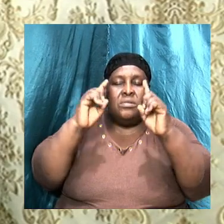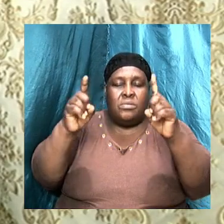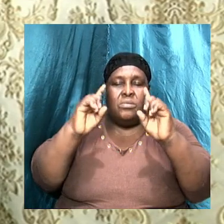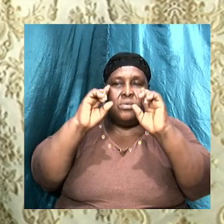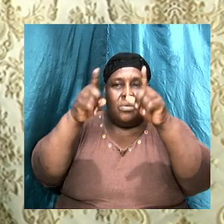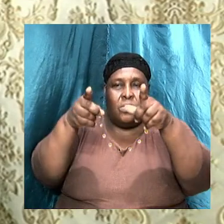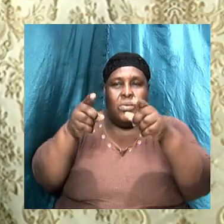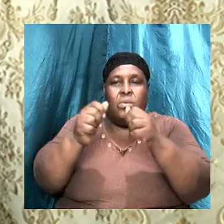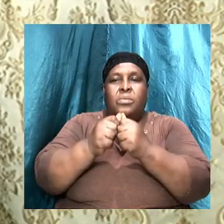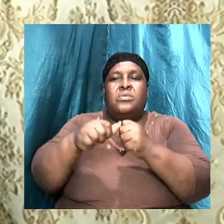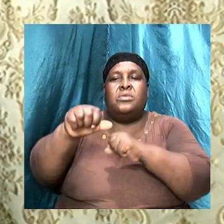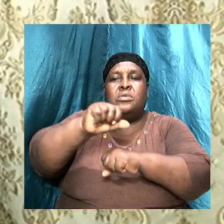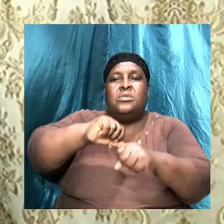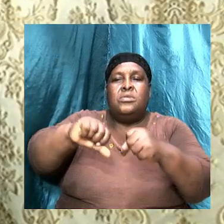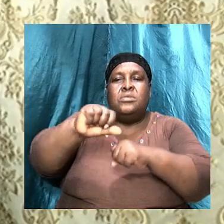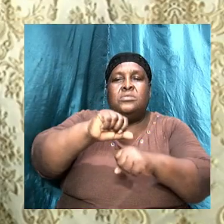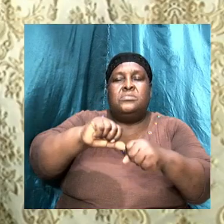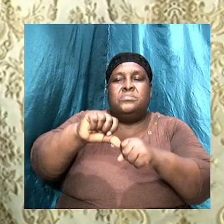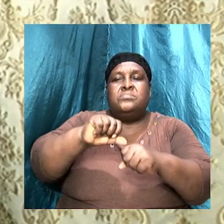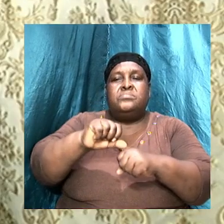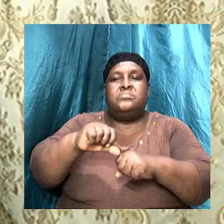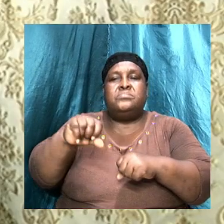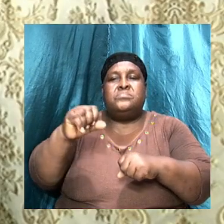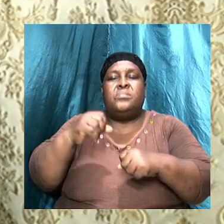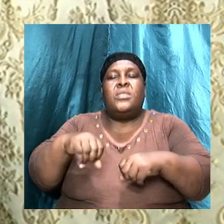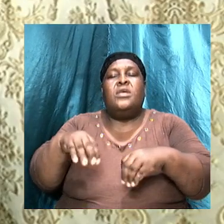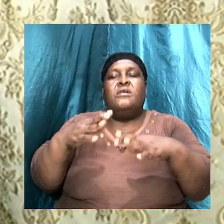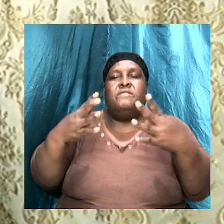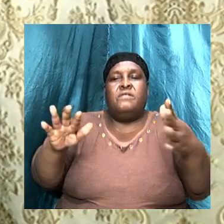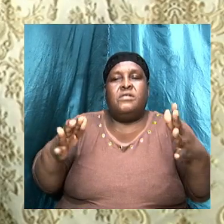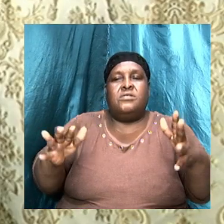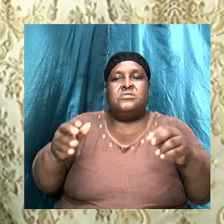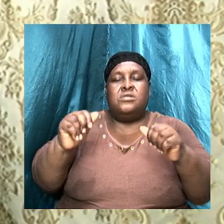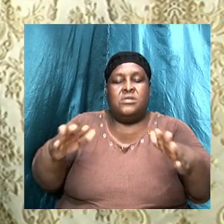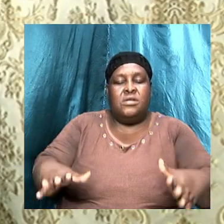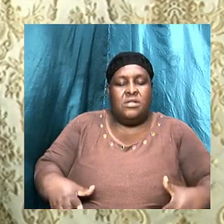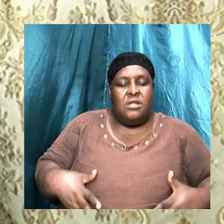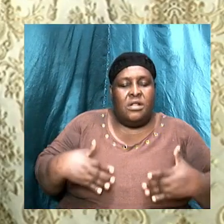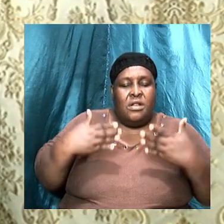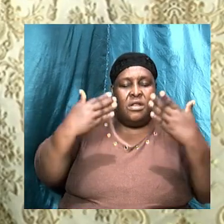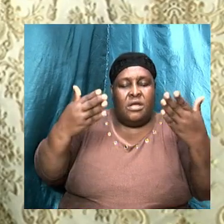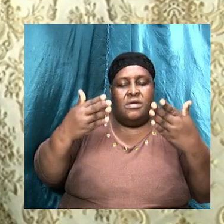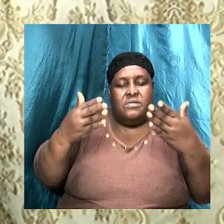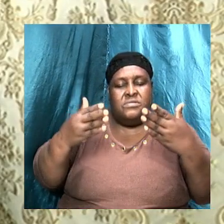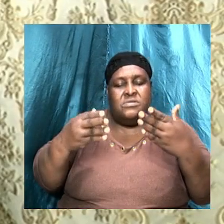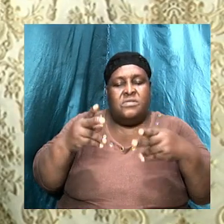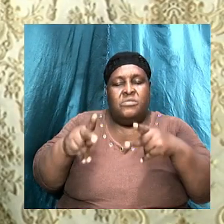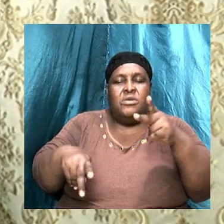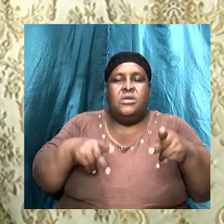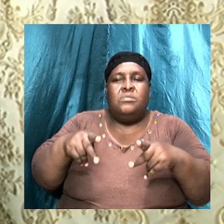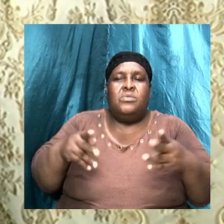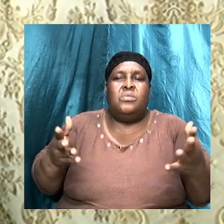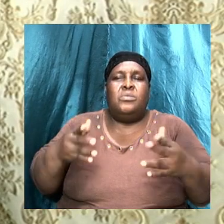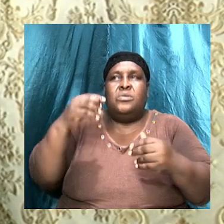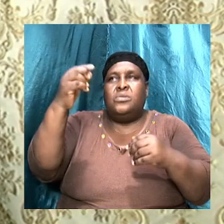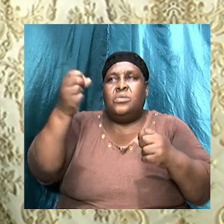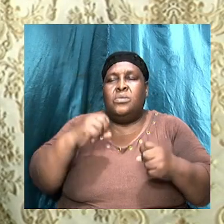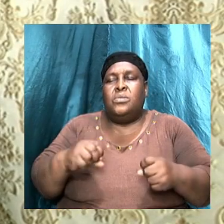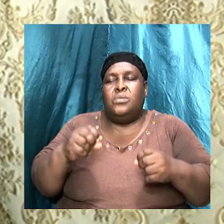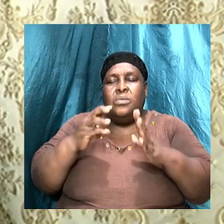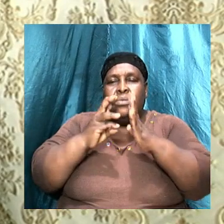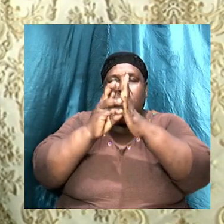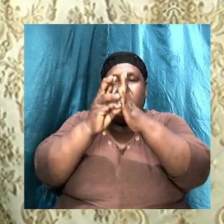with anointing. And that, Lord Jesus, it will accomplish in the lives of people what you will. That